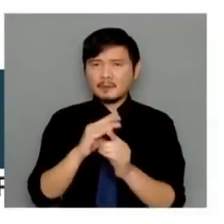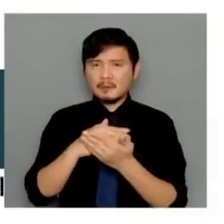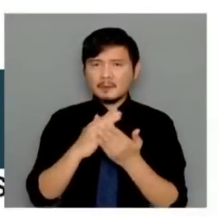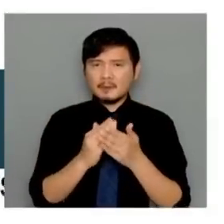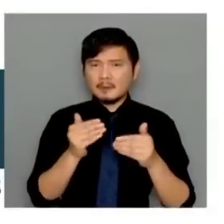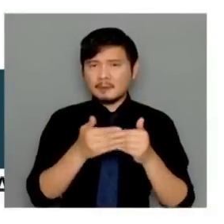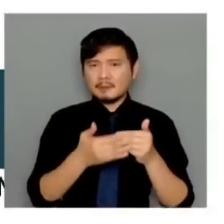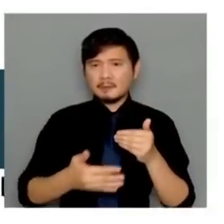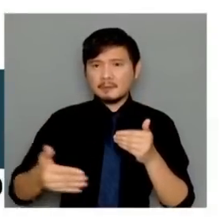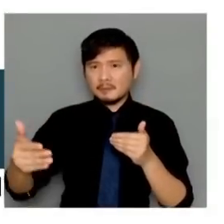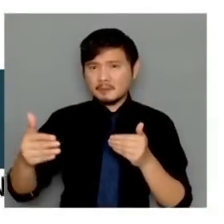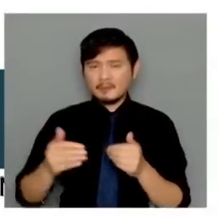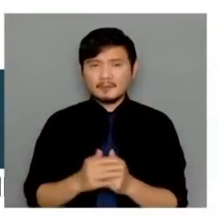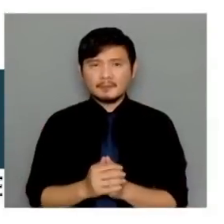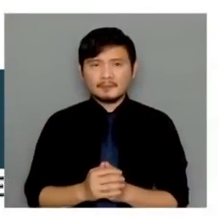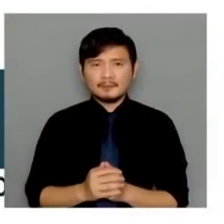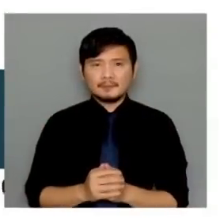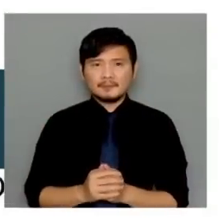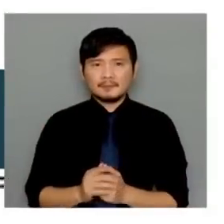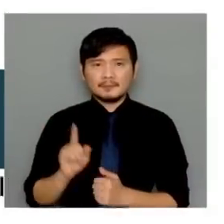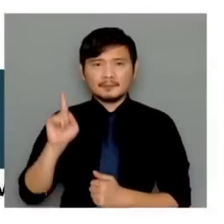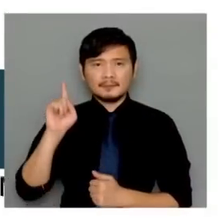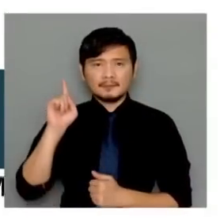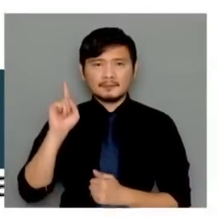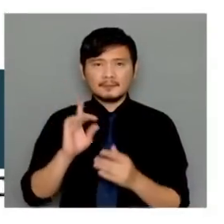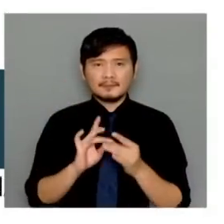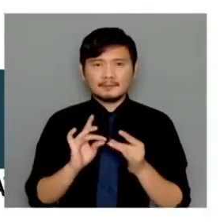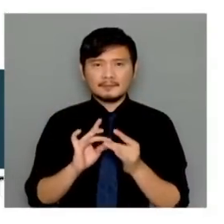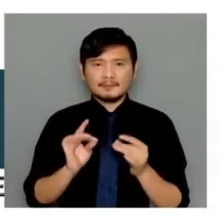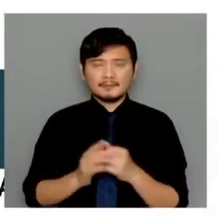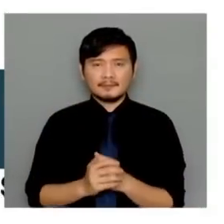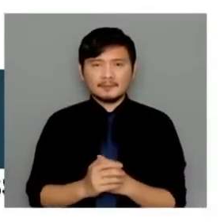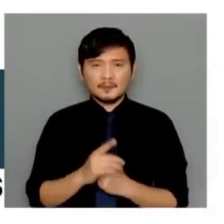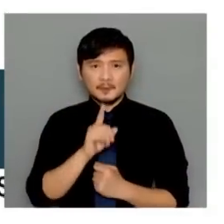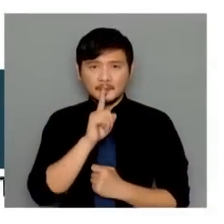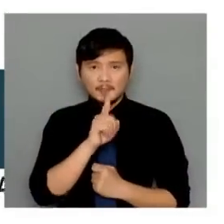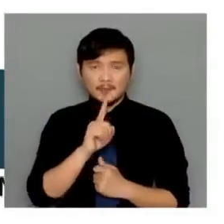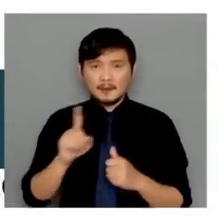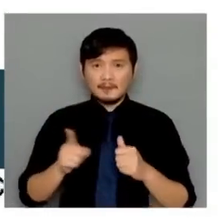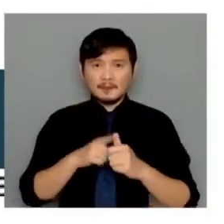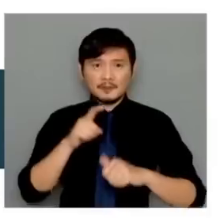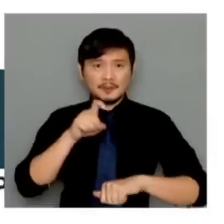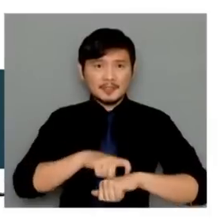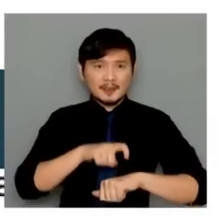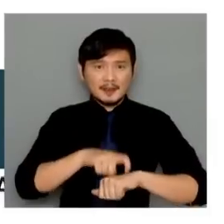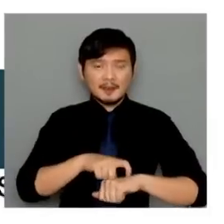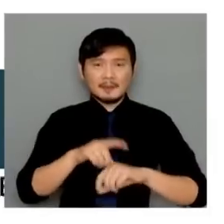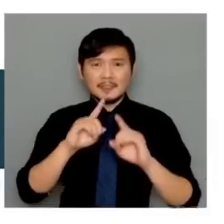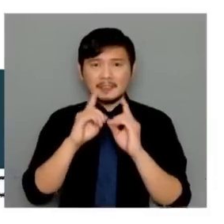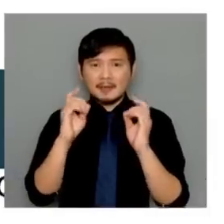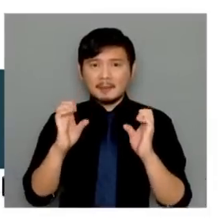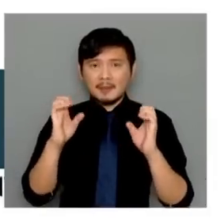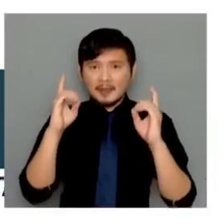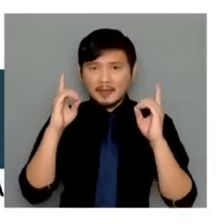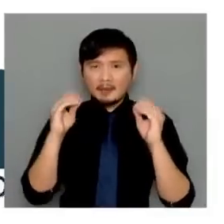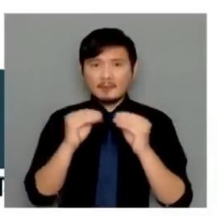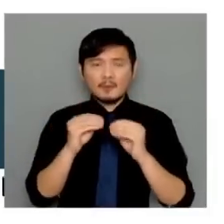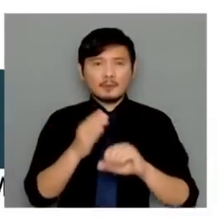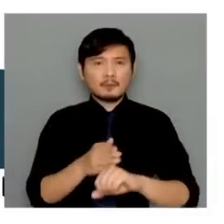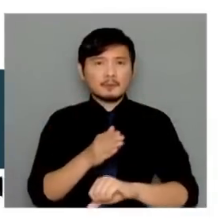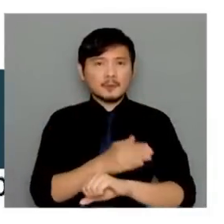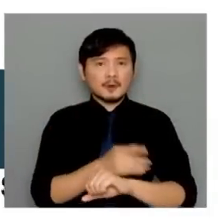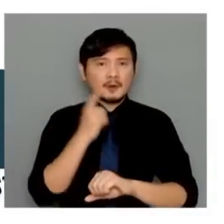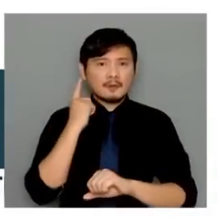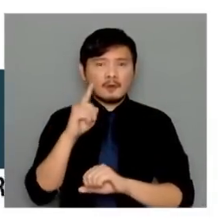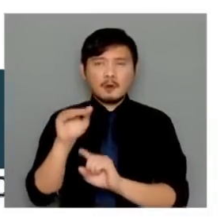Ang meron ni Sara na sa tingin ko na for the first time, DepEd now would have been in a better position to fight for budget.